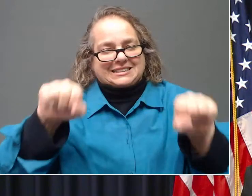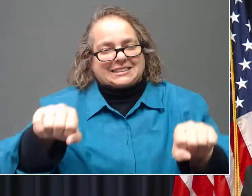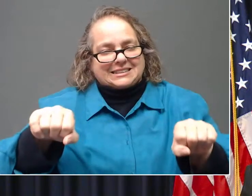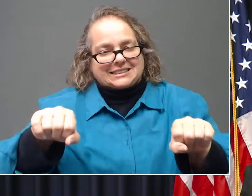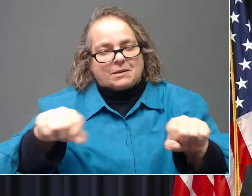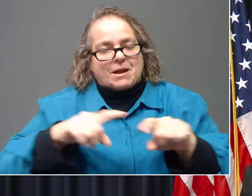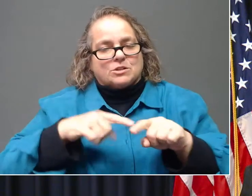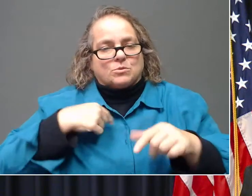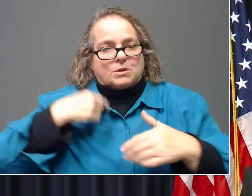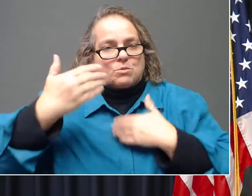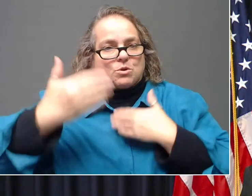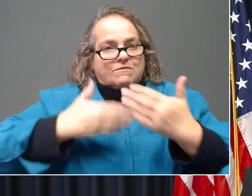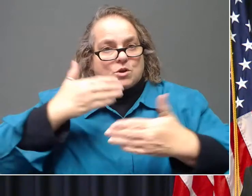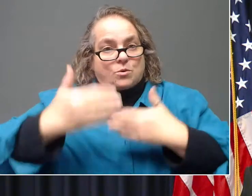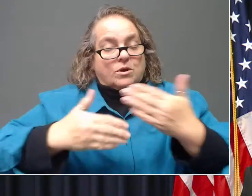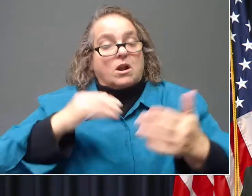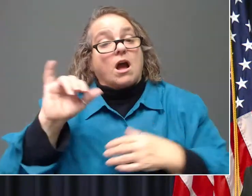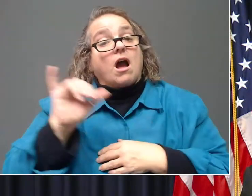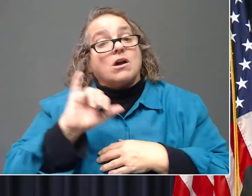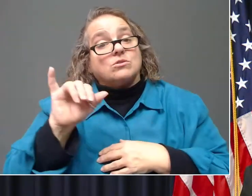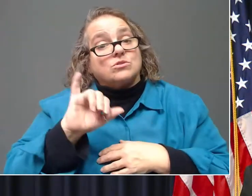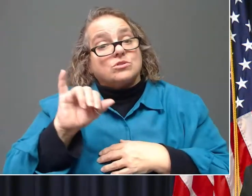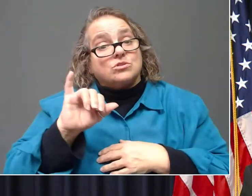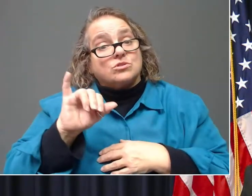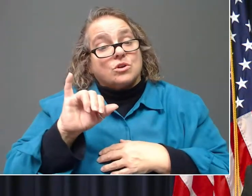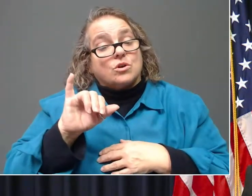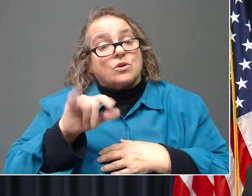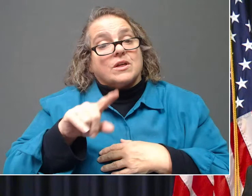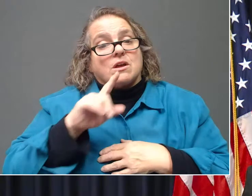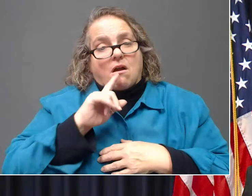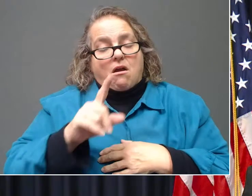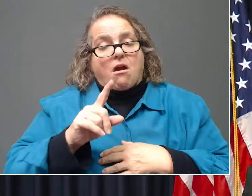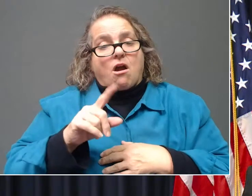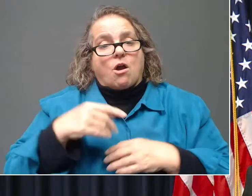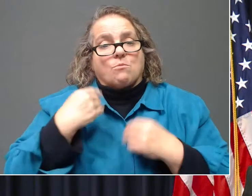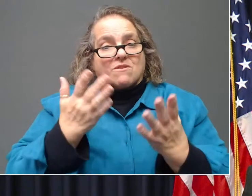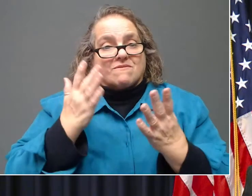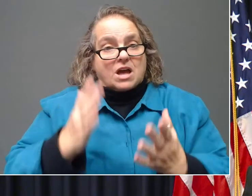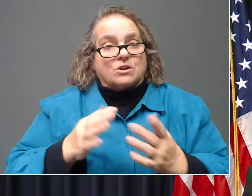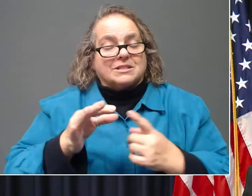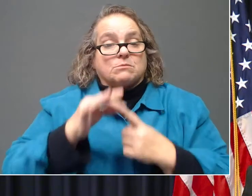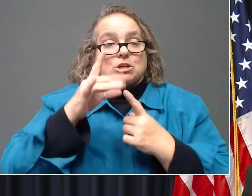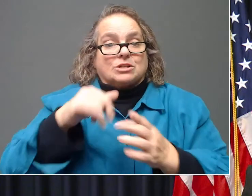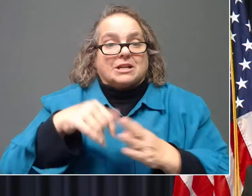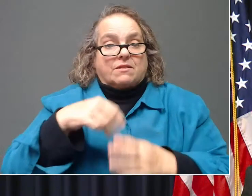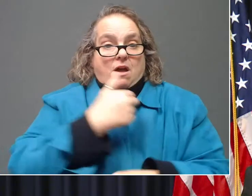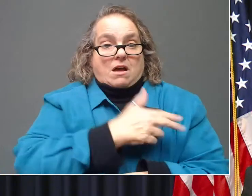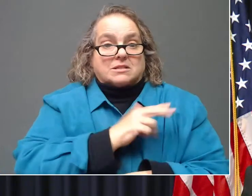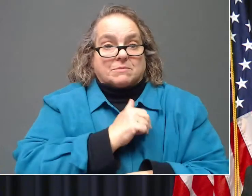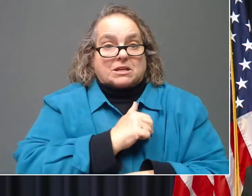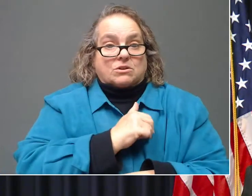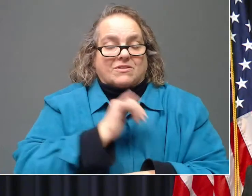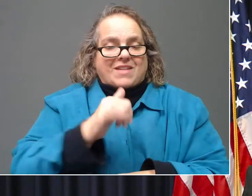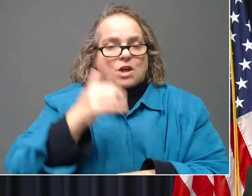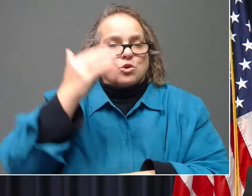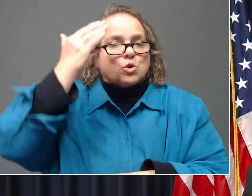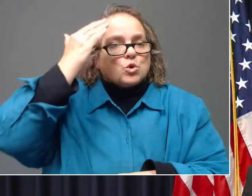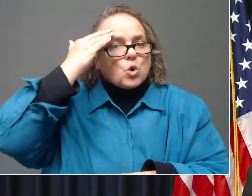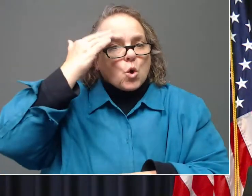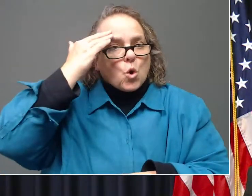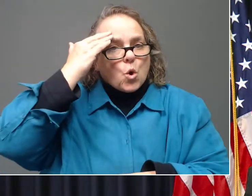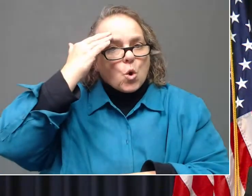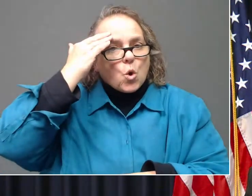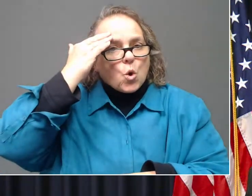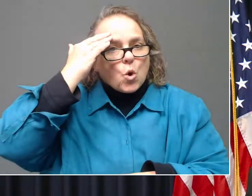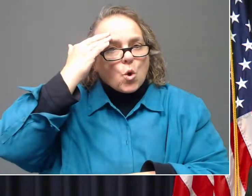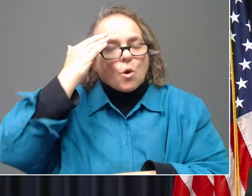forward. Also, these are providers, especially in the hospitals, that know especially the more